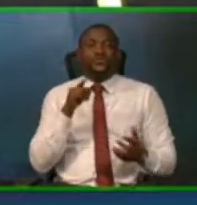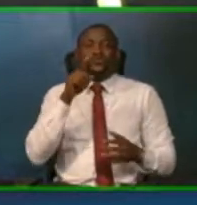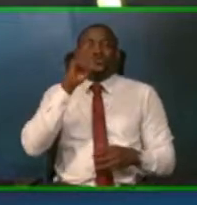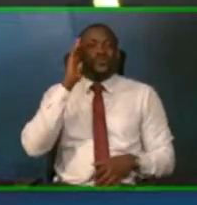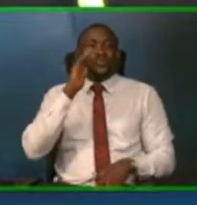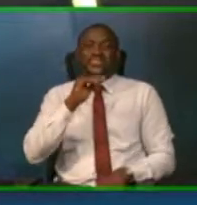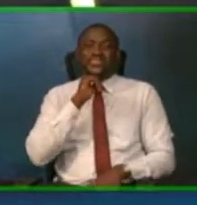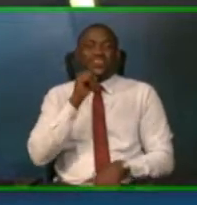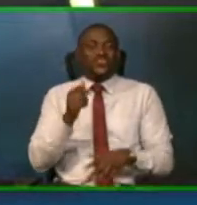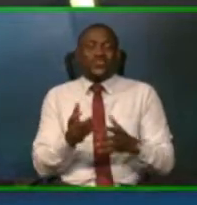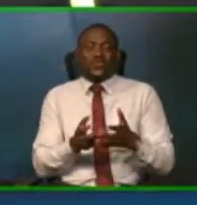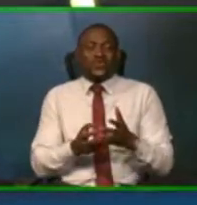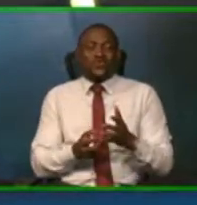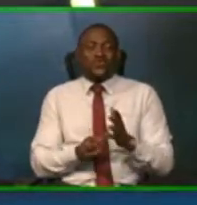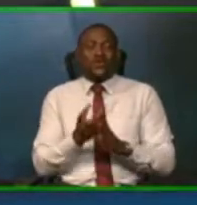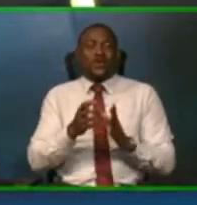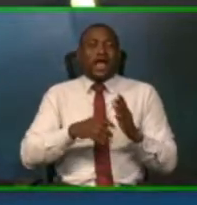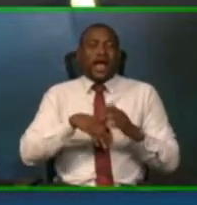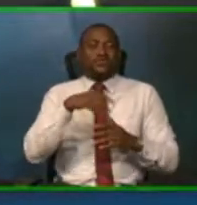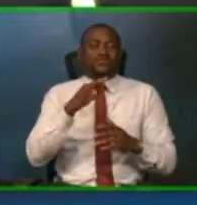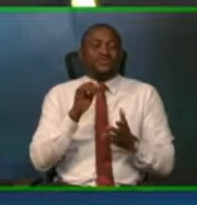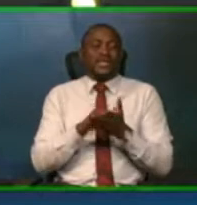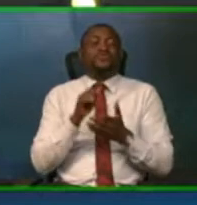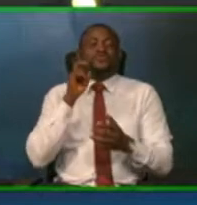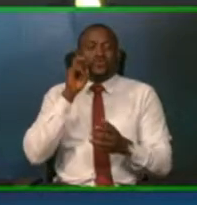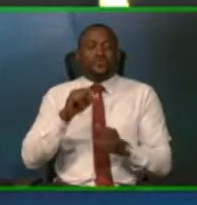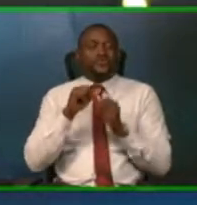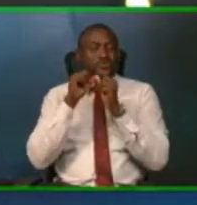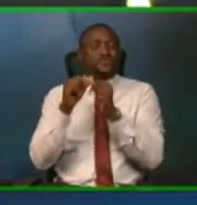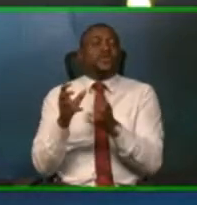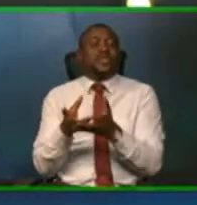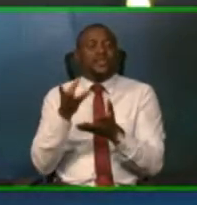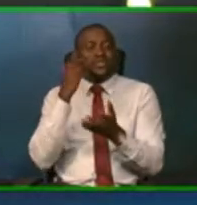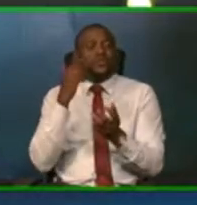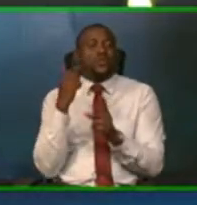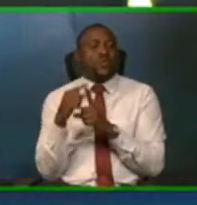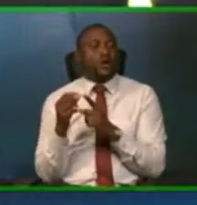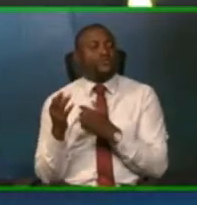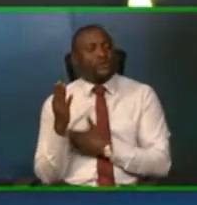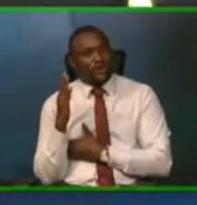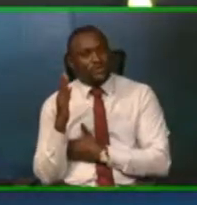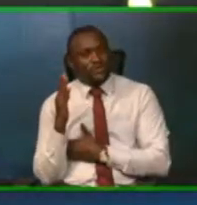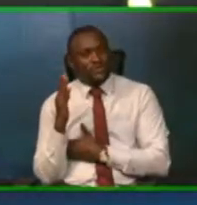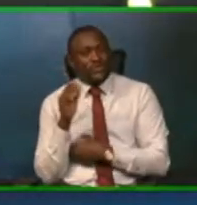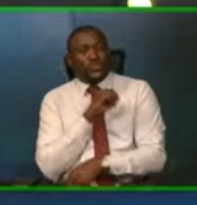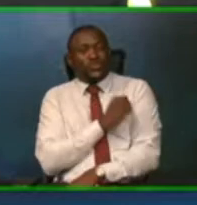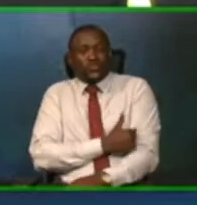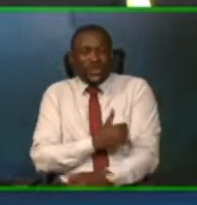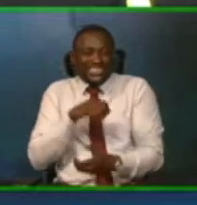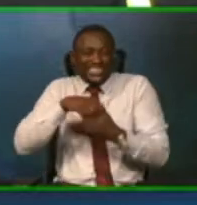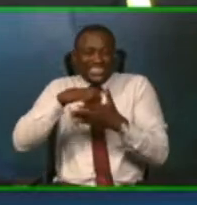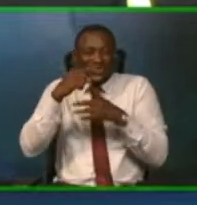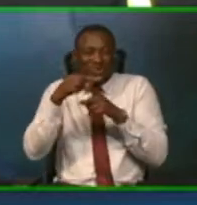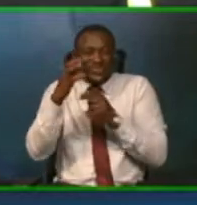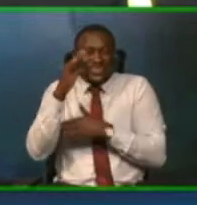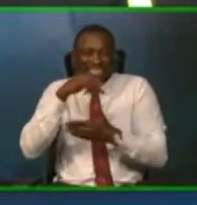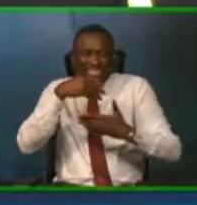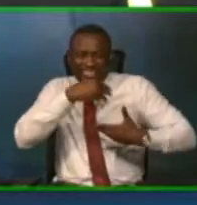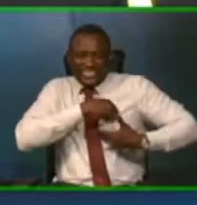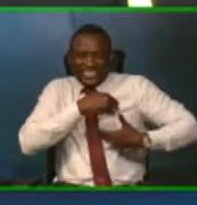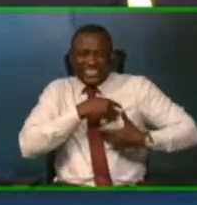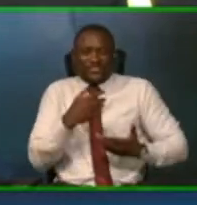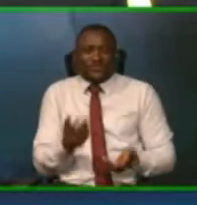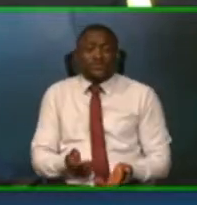outgrow learning the Word of God. Your authority is a measure of the Word of God that is resident within you. It